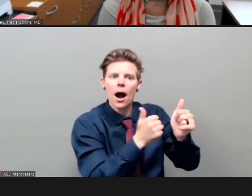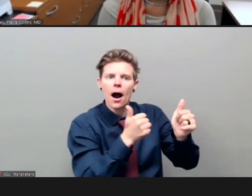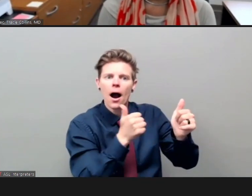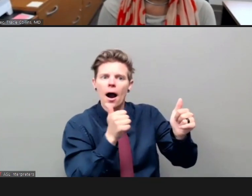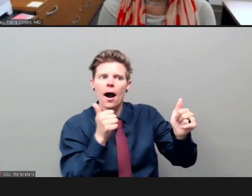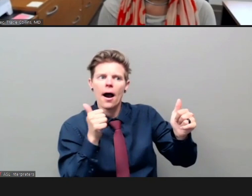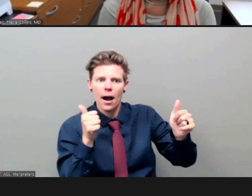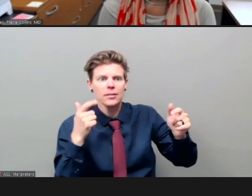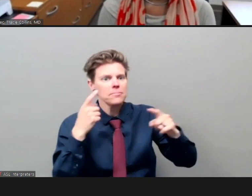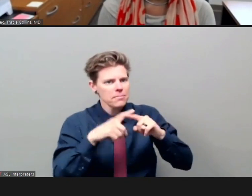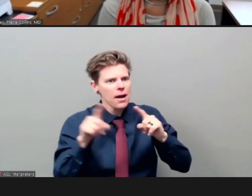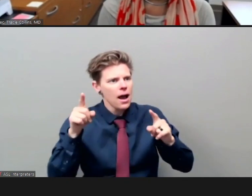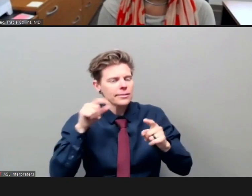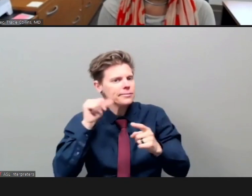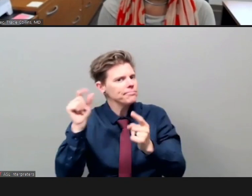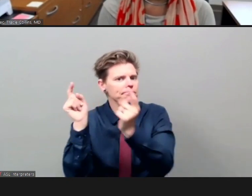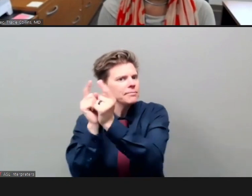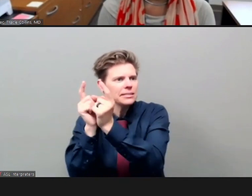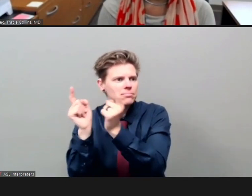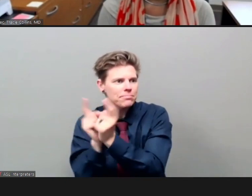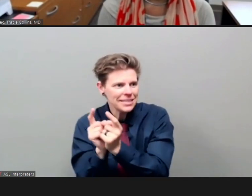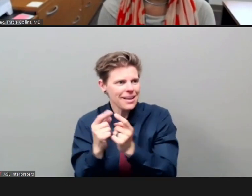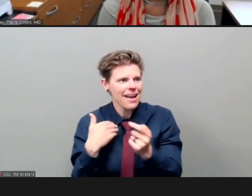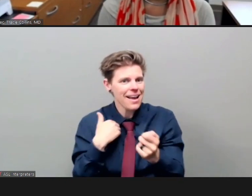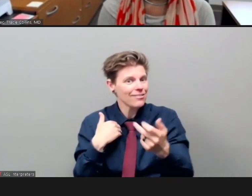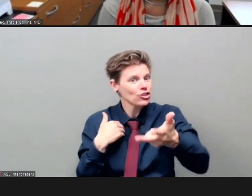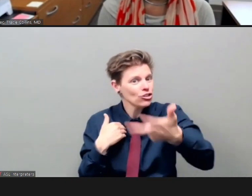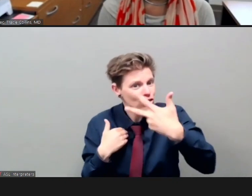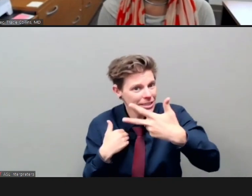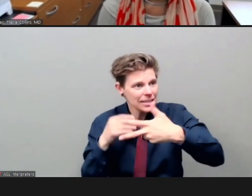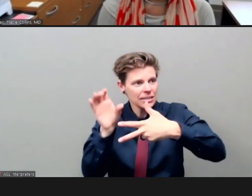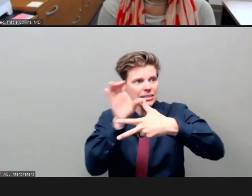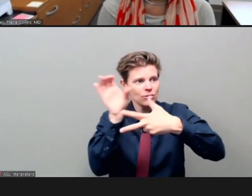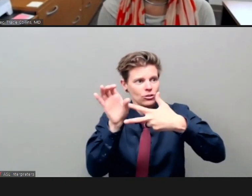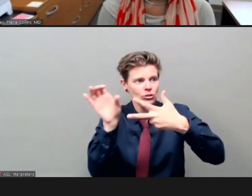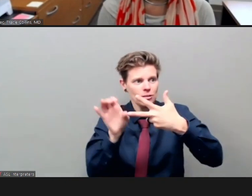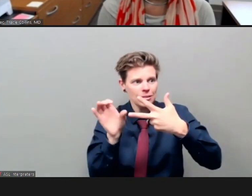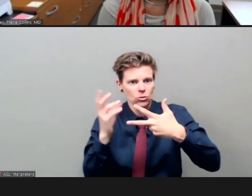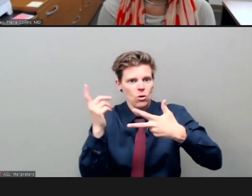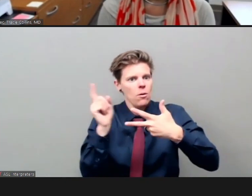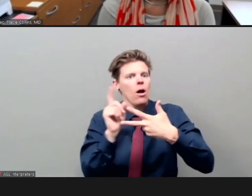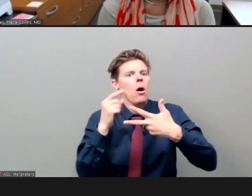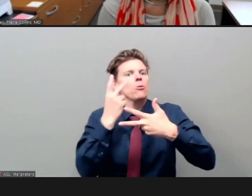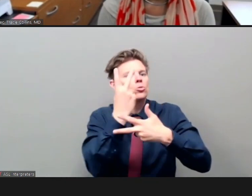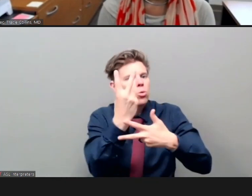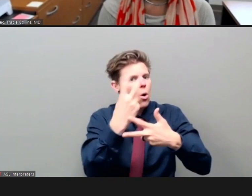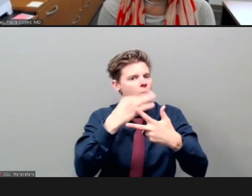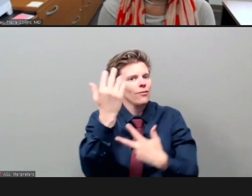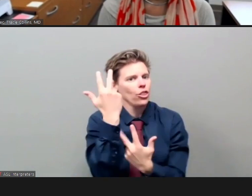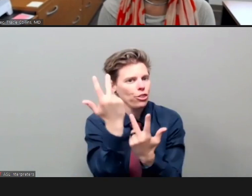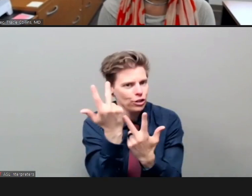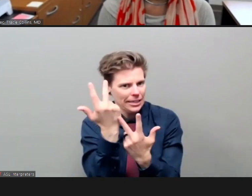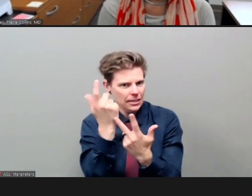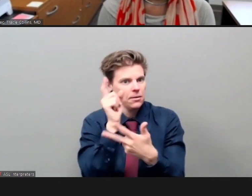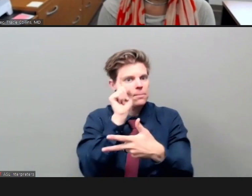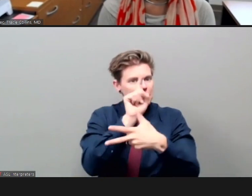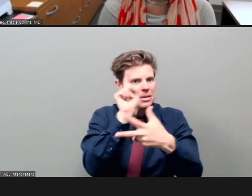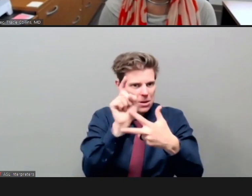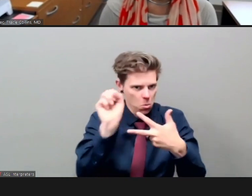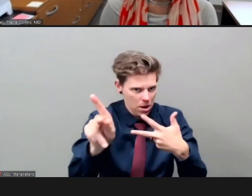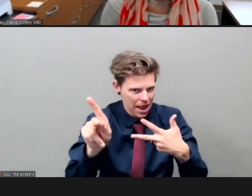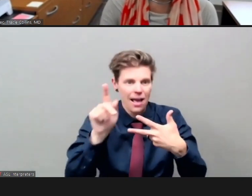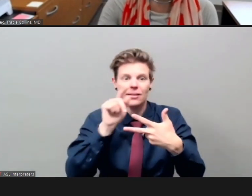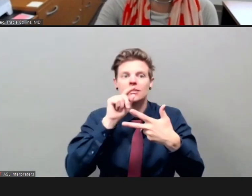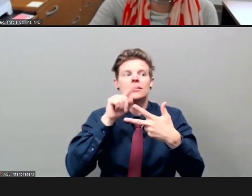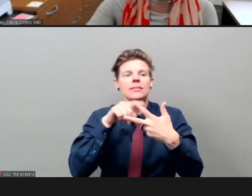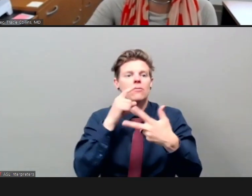only 2 out of 3. So they would stay turquoise. So it isn't absolutely necessary to keep that